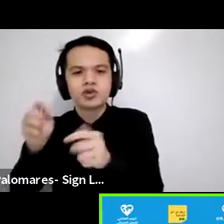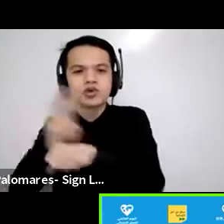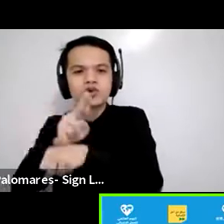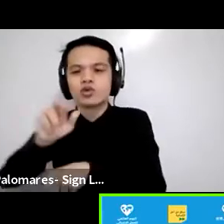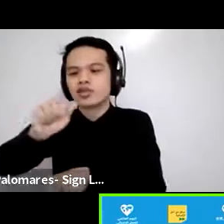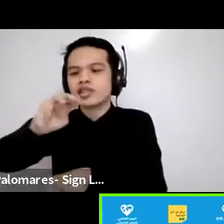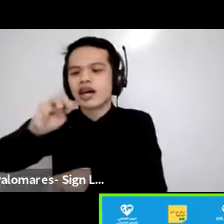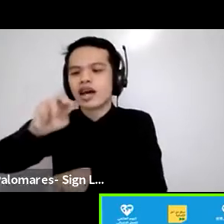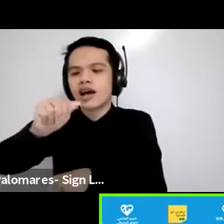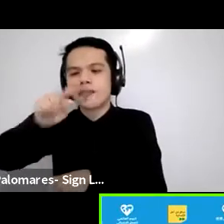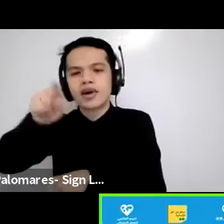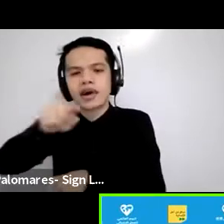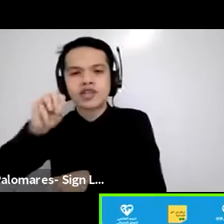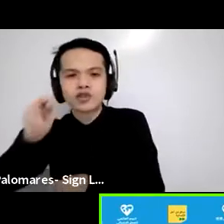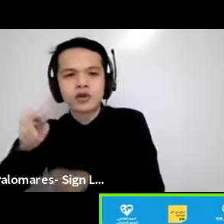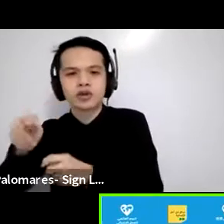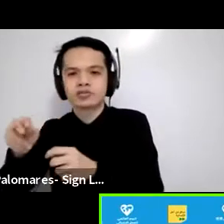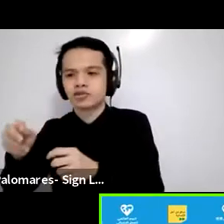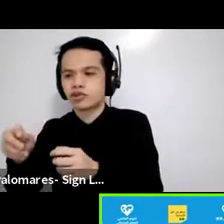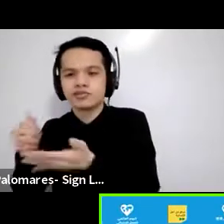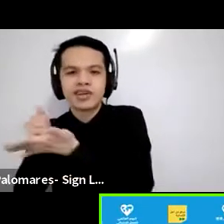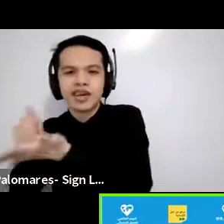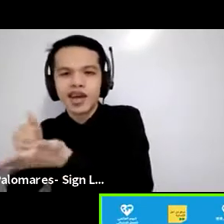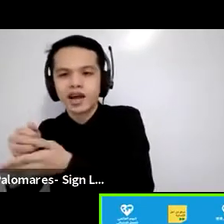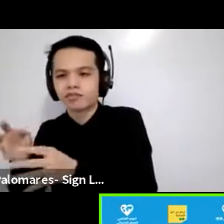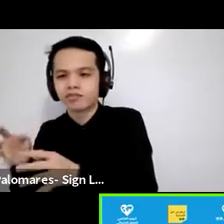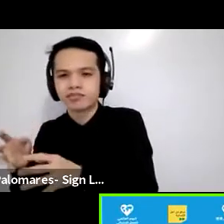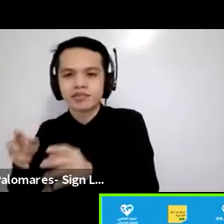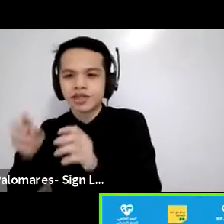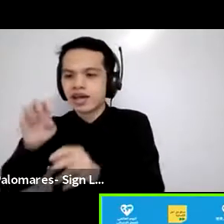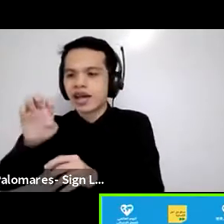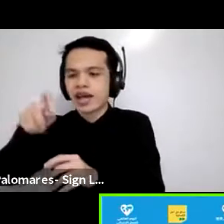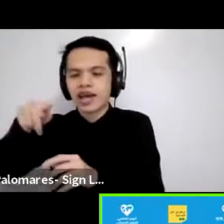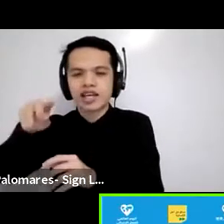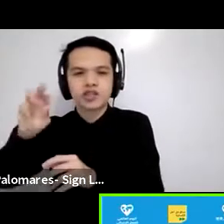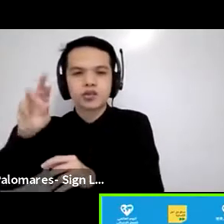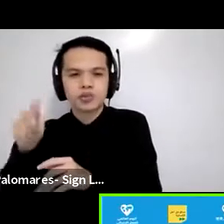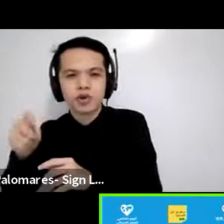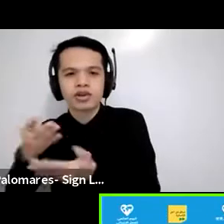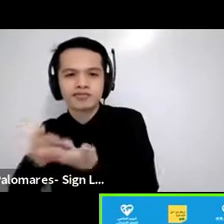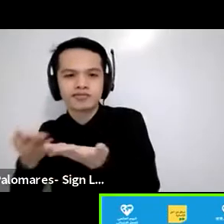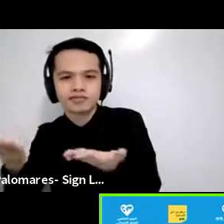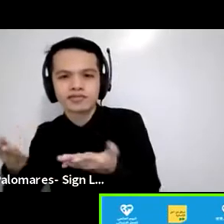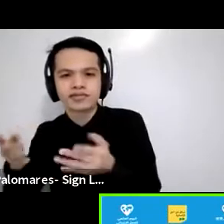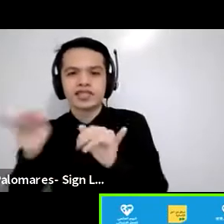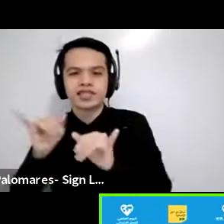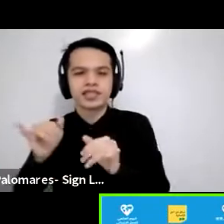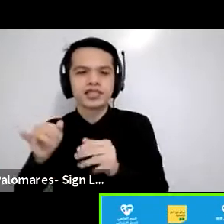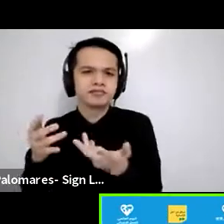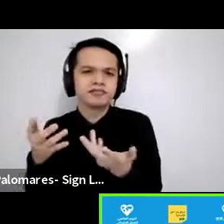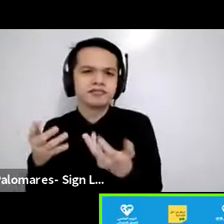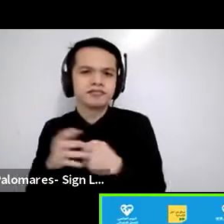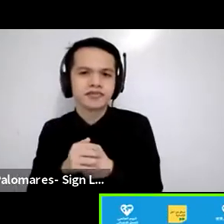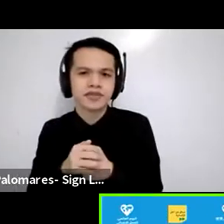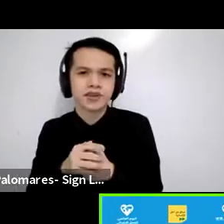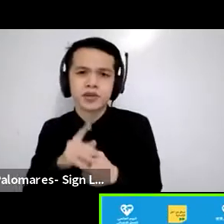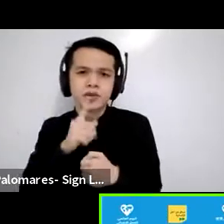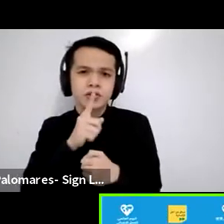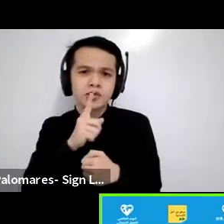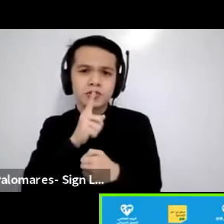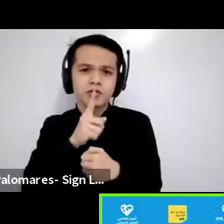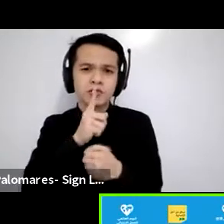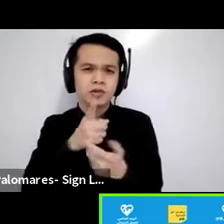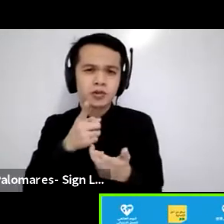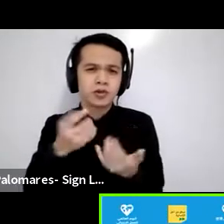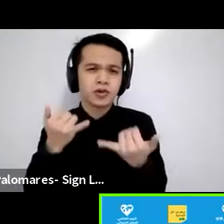their goods. And you can order online groceries, the way we consume entertainment. So really an old world is